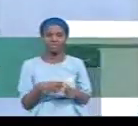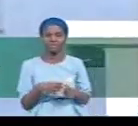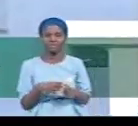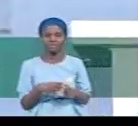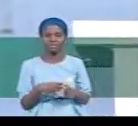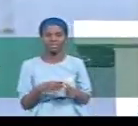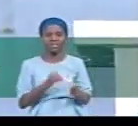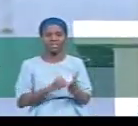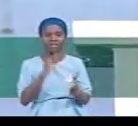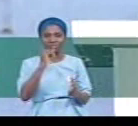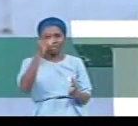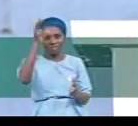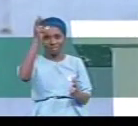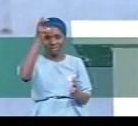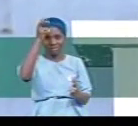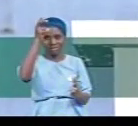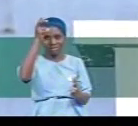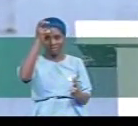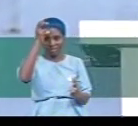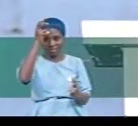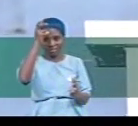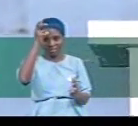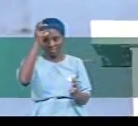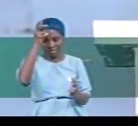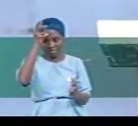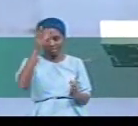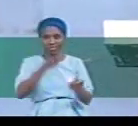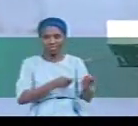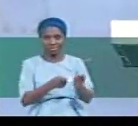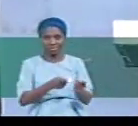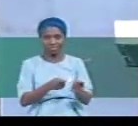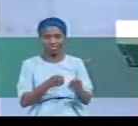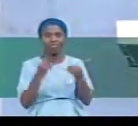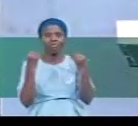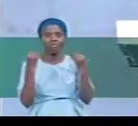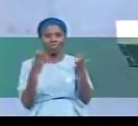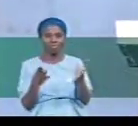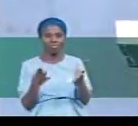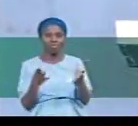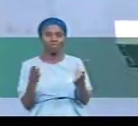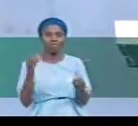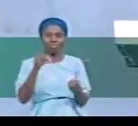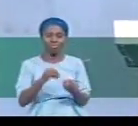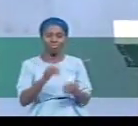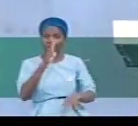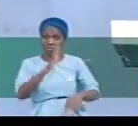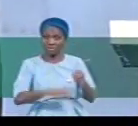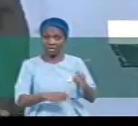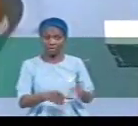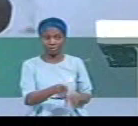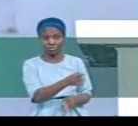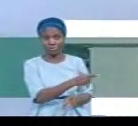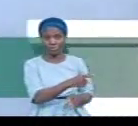satanism, much more than the world that those apostles ministered to.